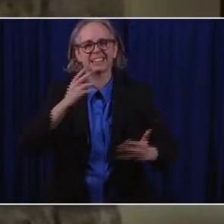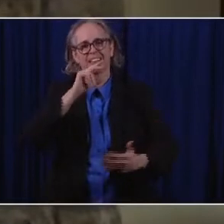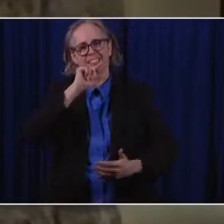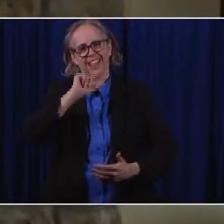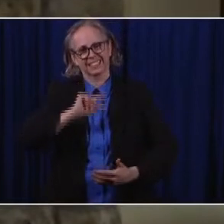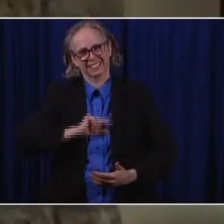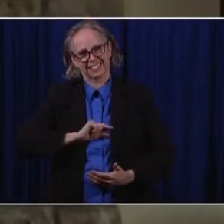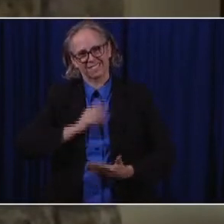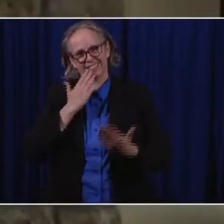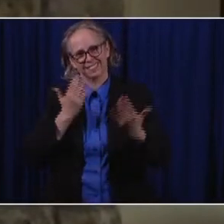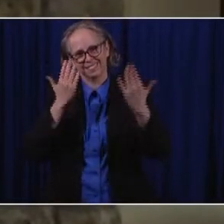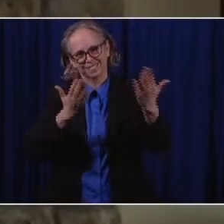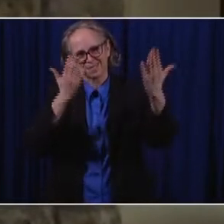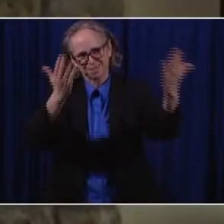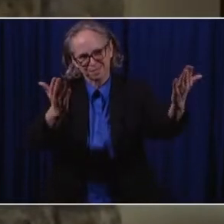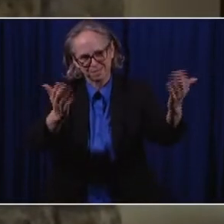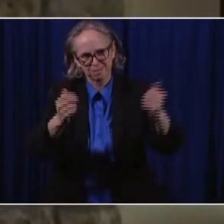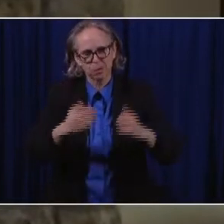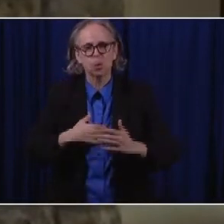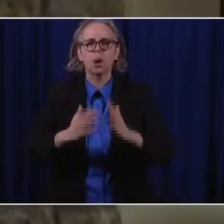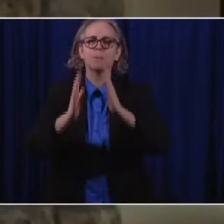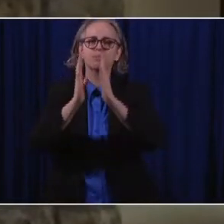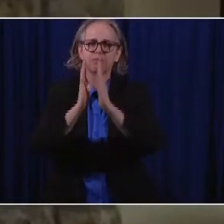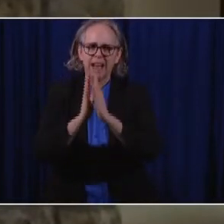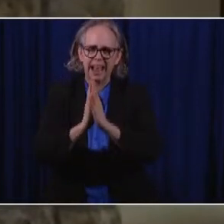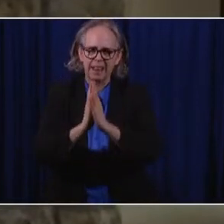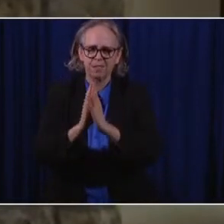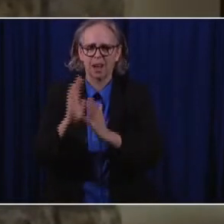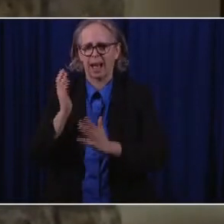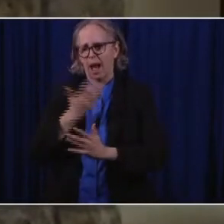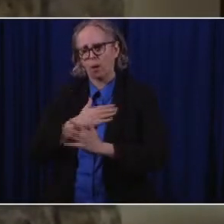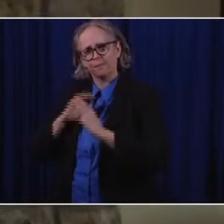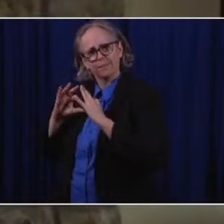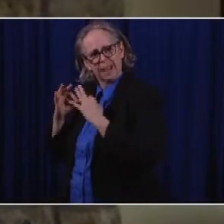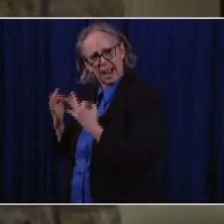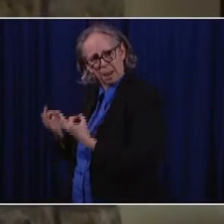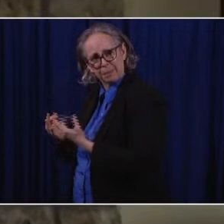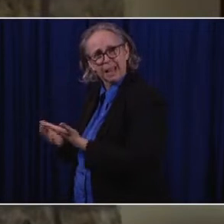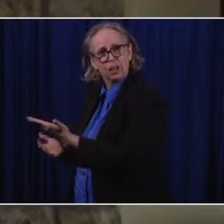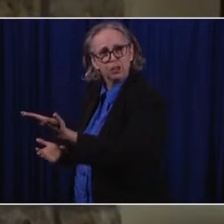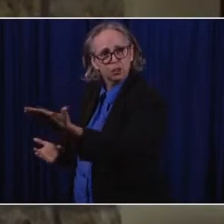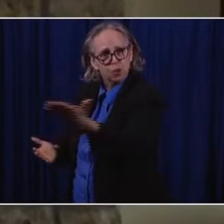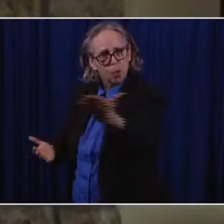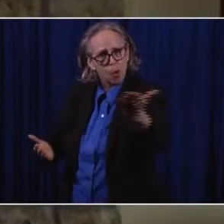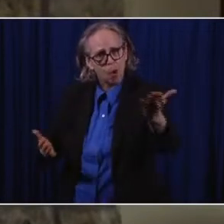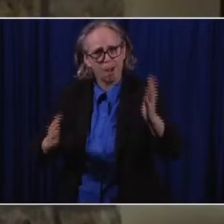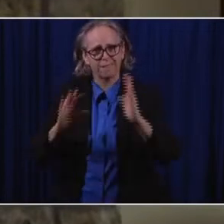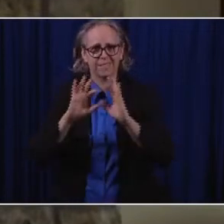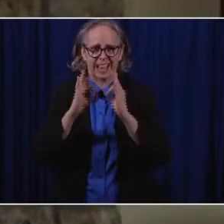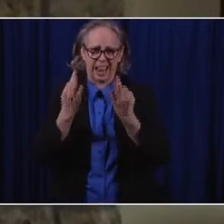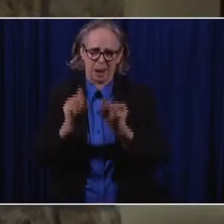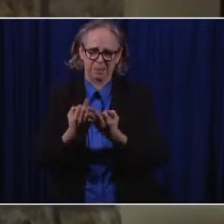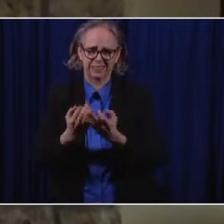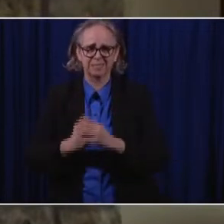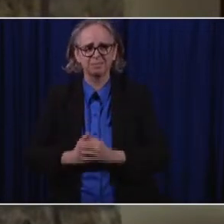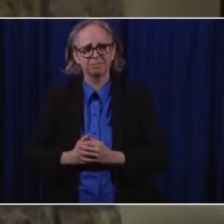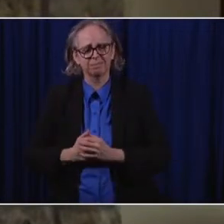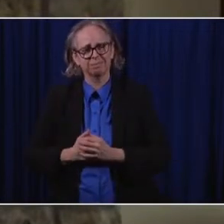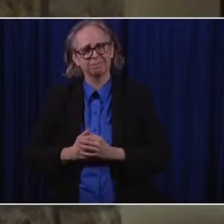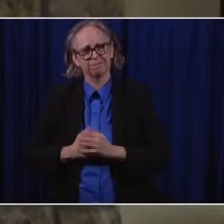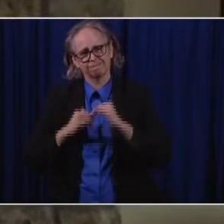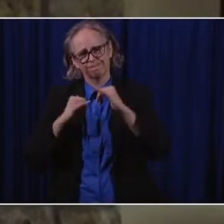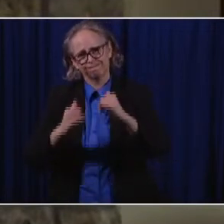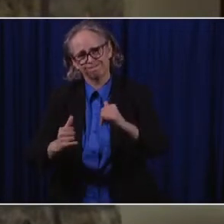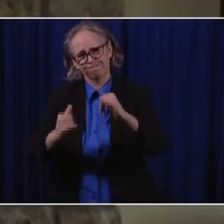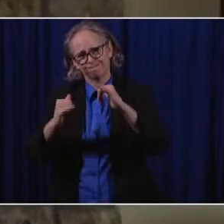Our prayer for our own family and our prayer for your family is really the same, and